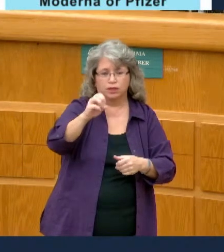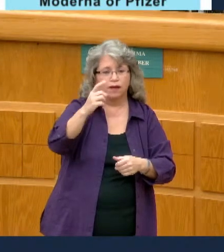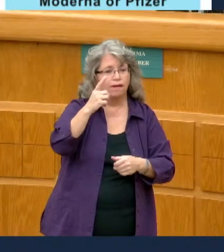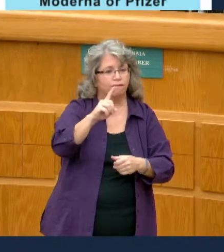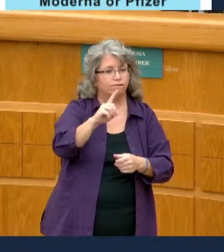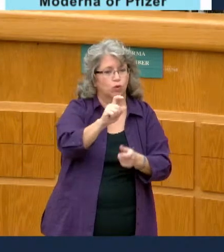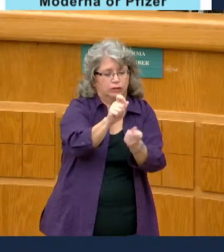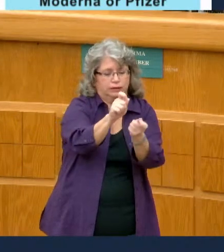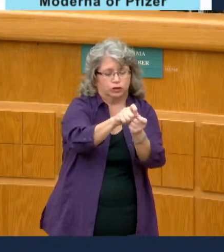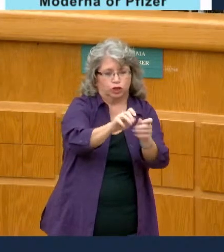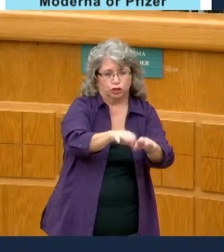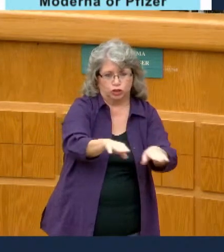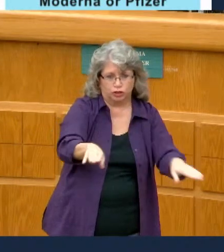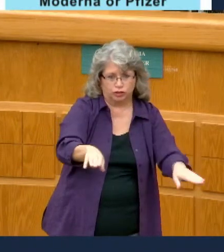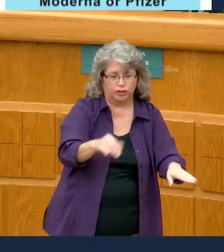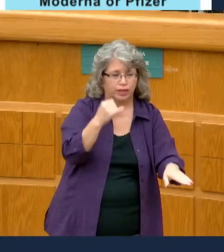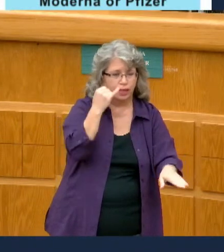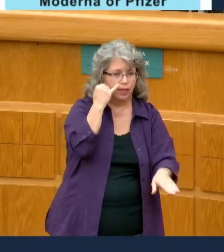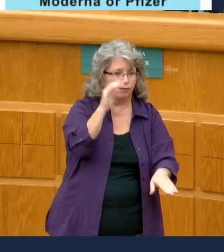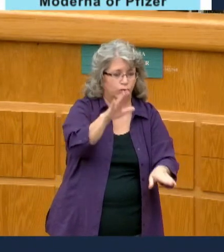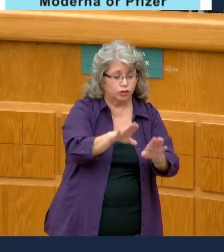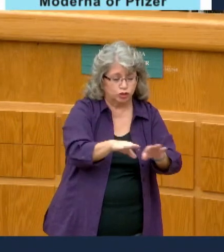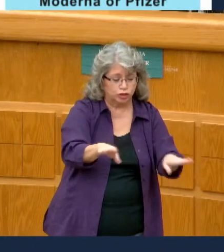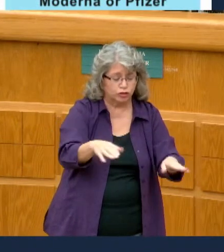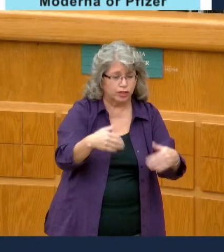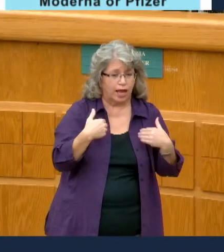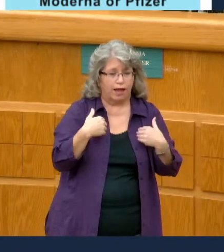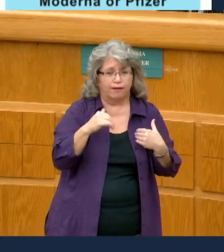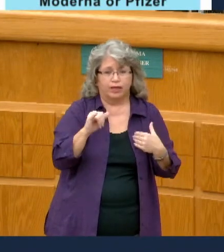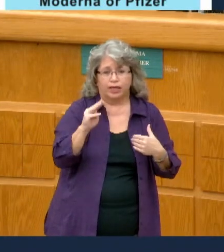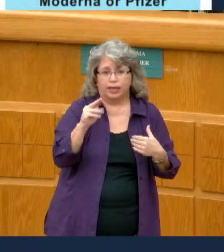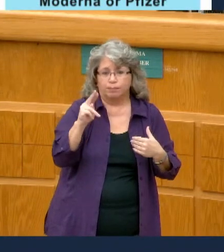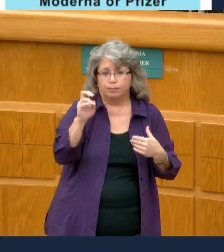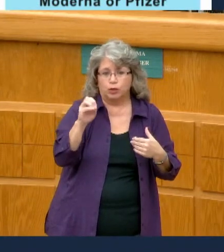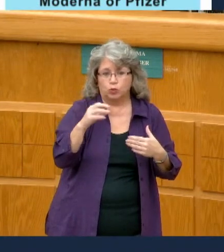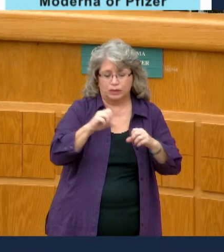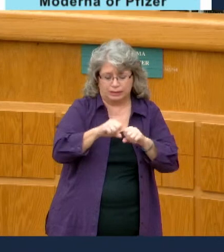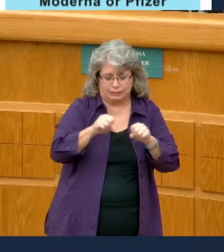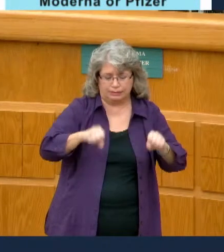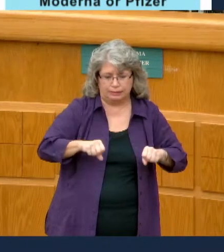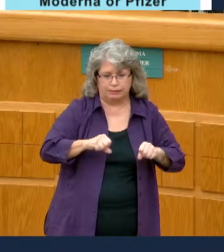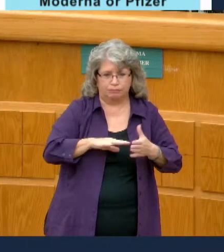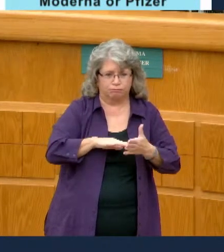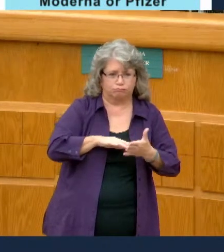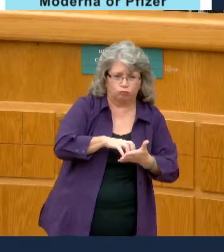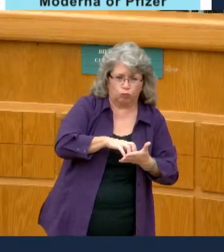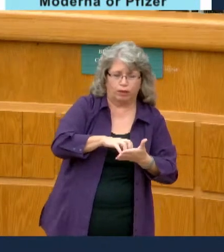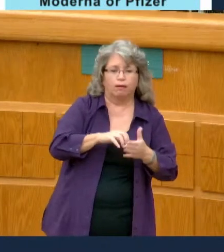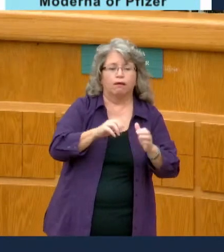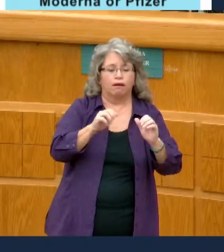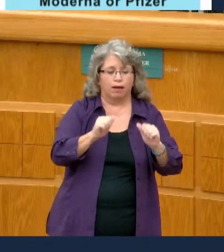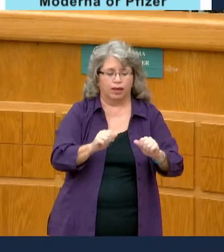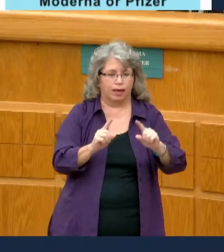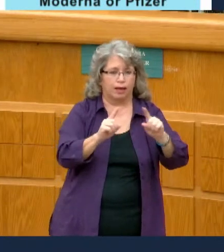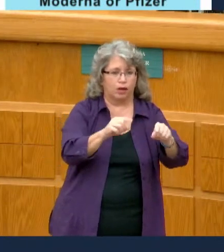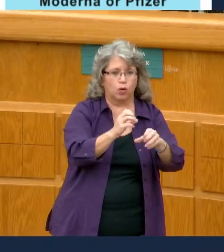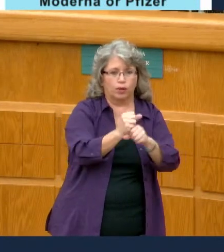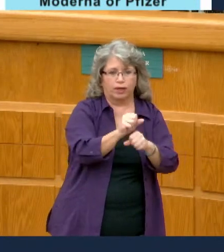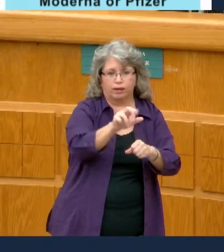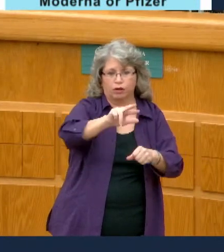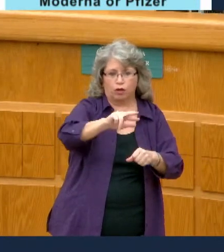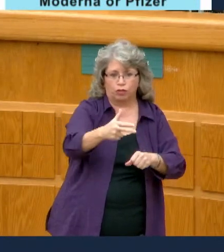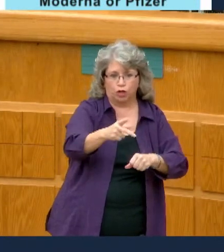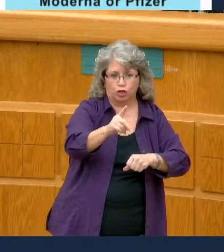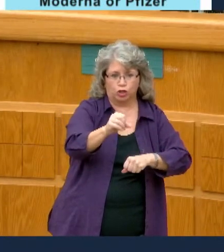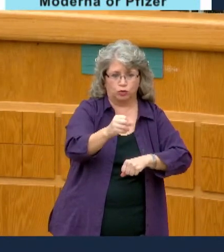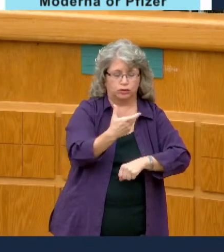immunocompromised. So speak to your physician, and if your child is immunocompromised, they can come in and get a third dose 28 days after their